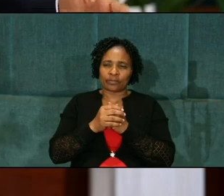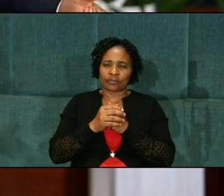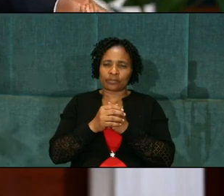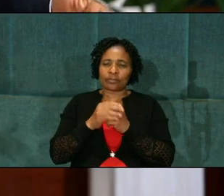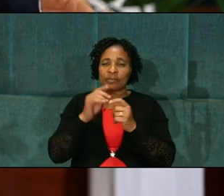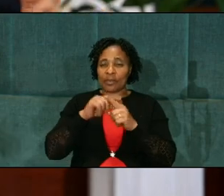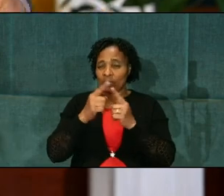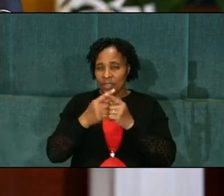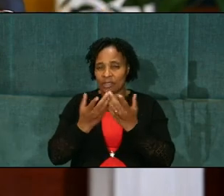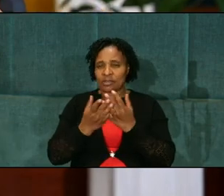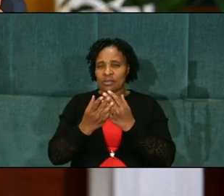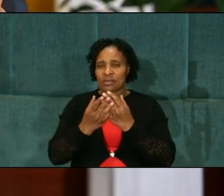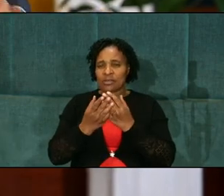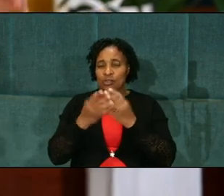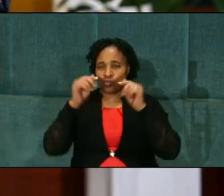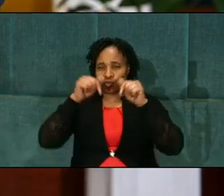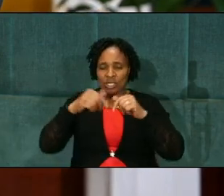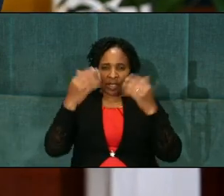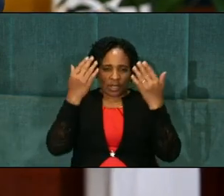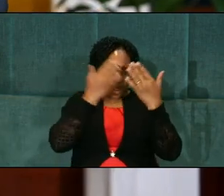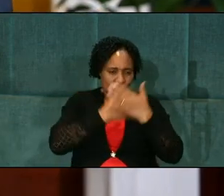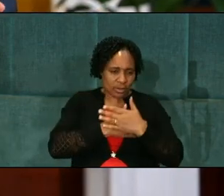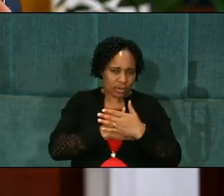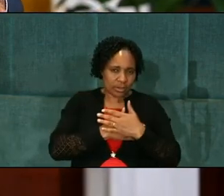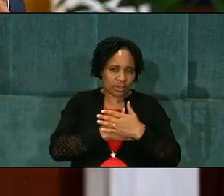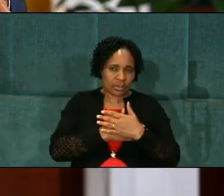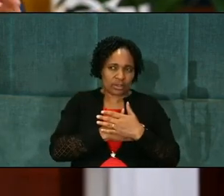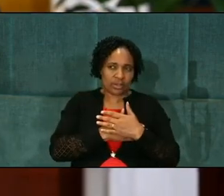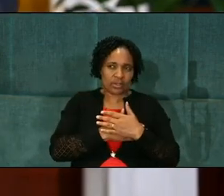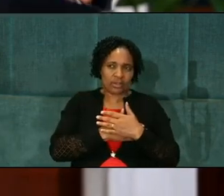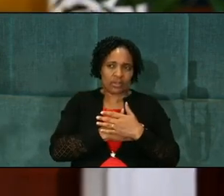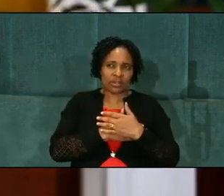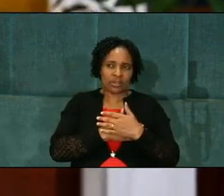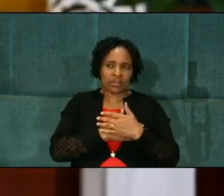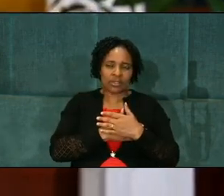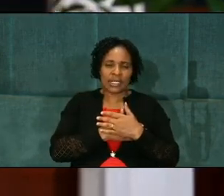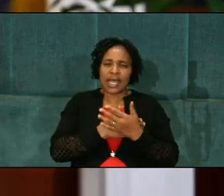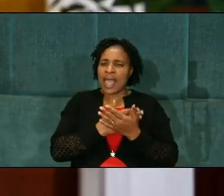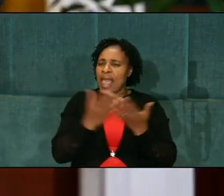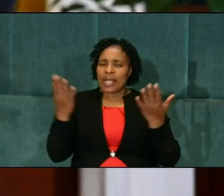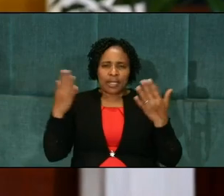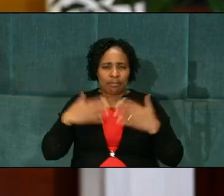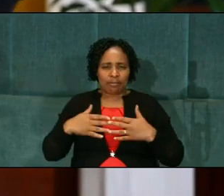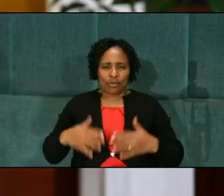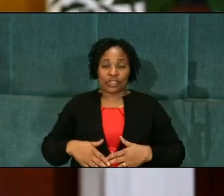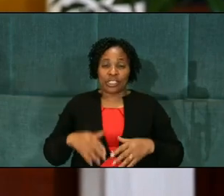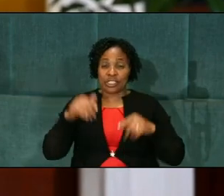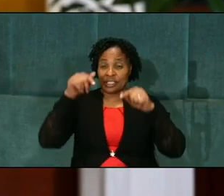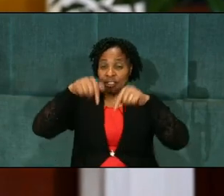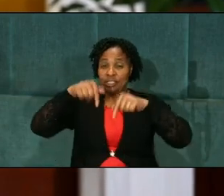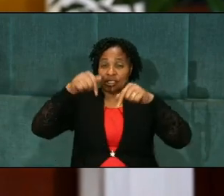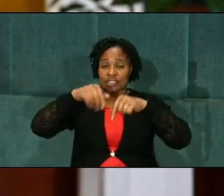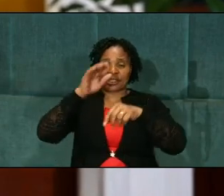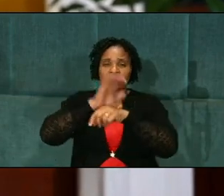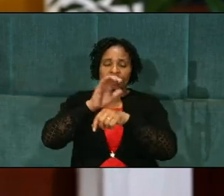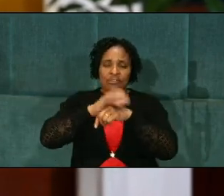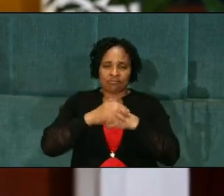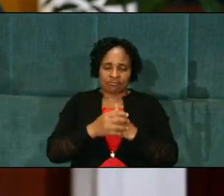And I'm wondering tonight, is there anybody in this church?